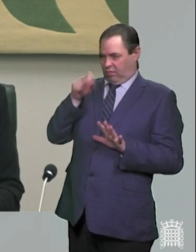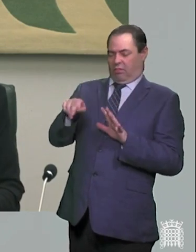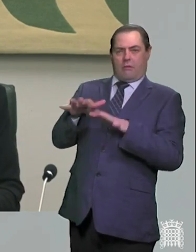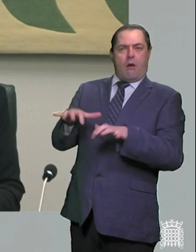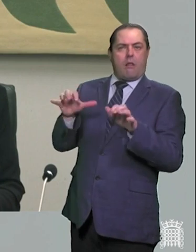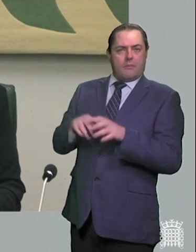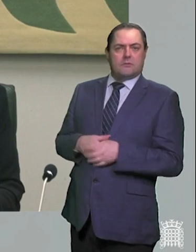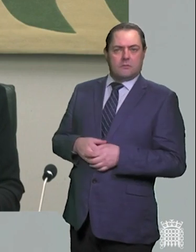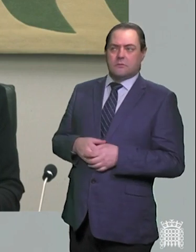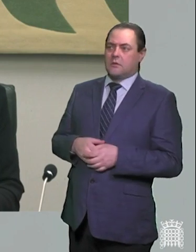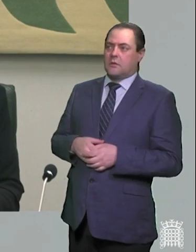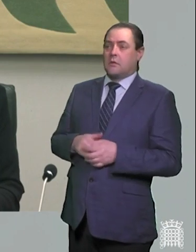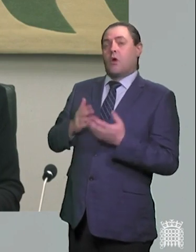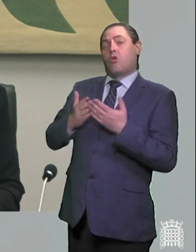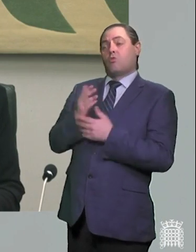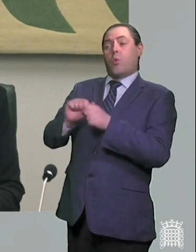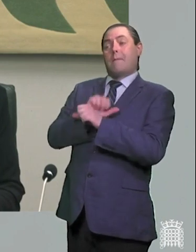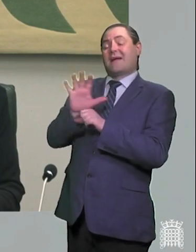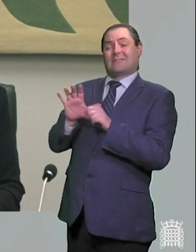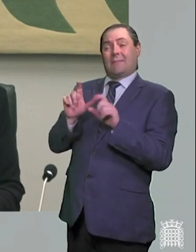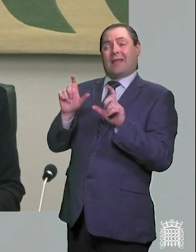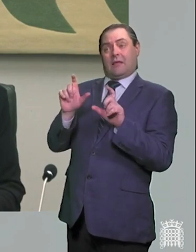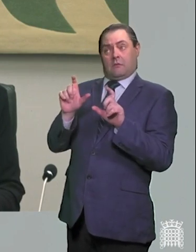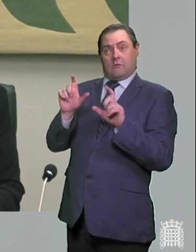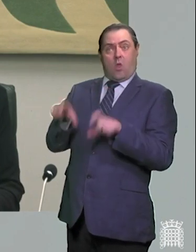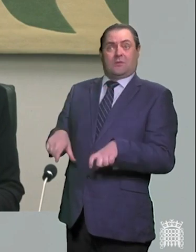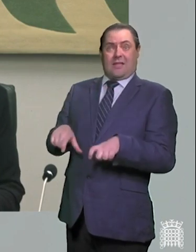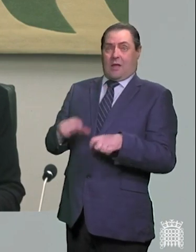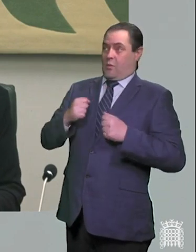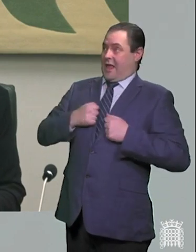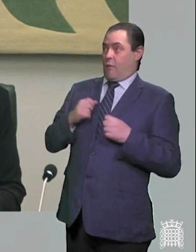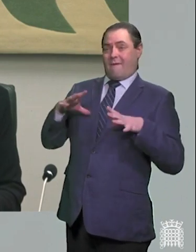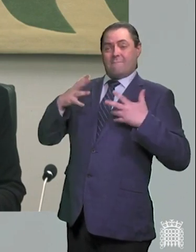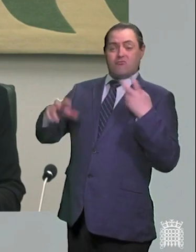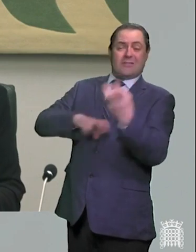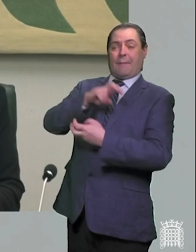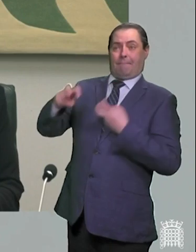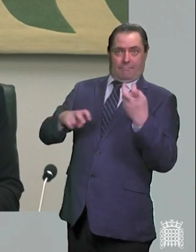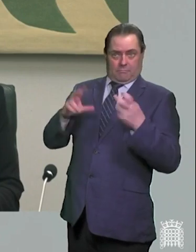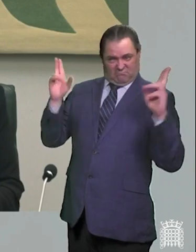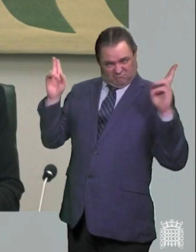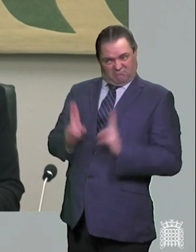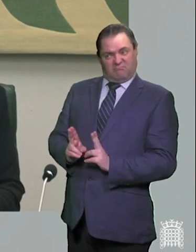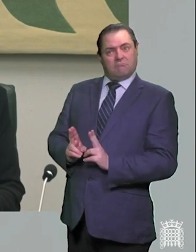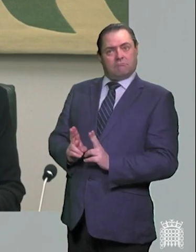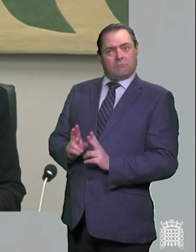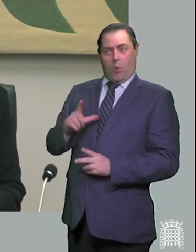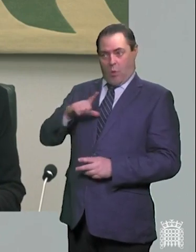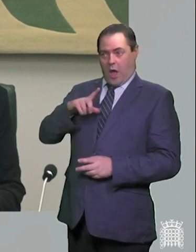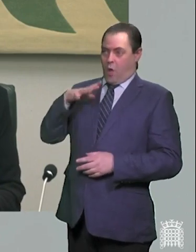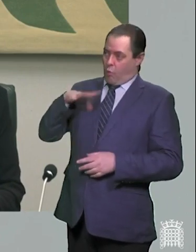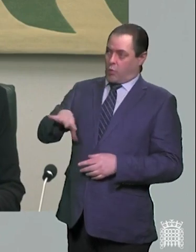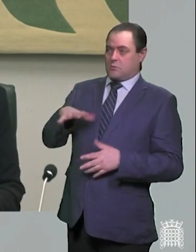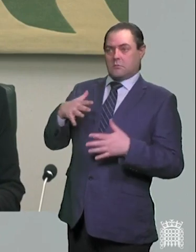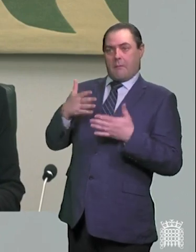imposed extensive restrictions on our freedom in the interests of protecting public health. In this inquiry, we are not looking at